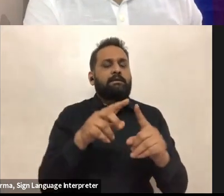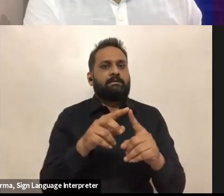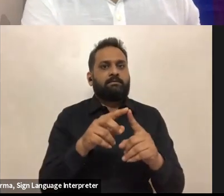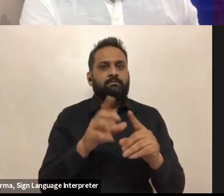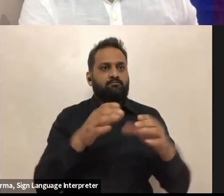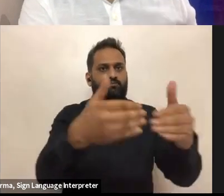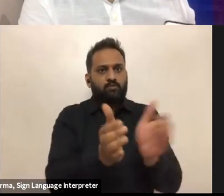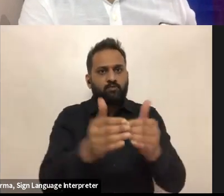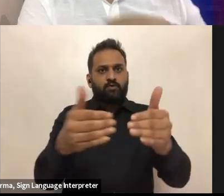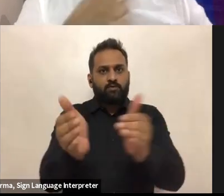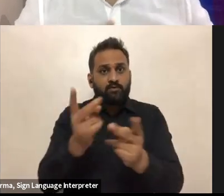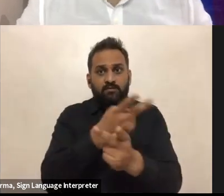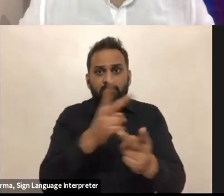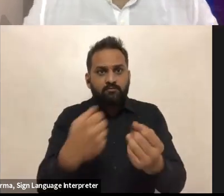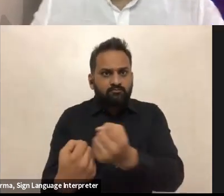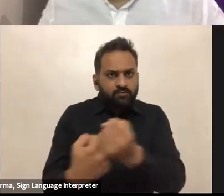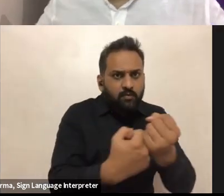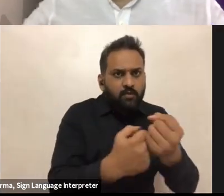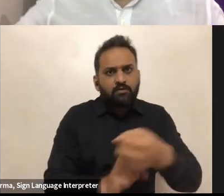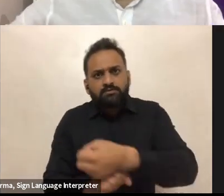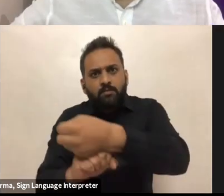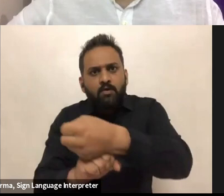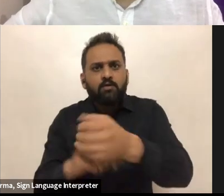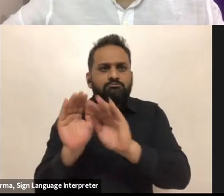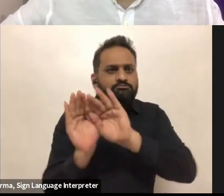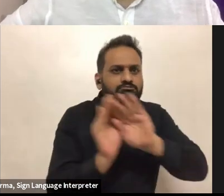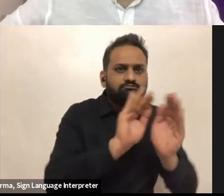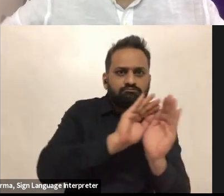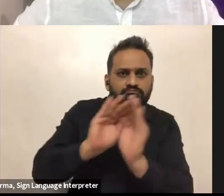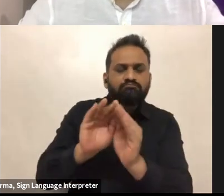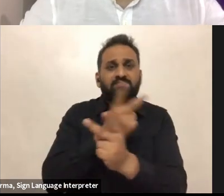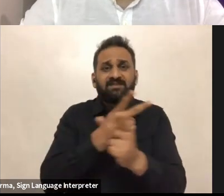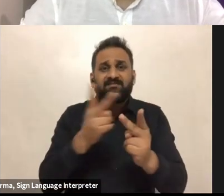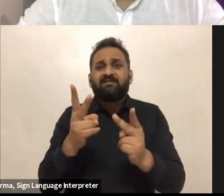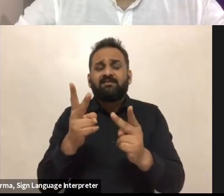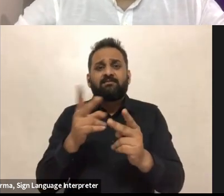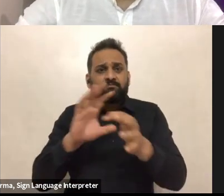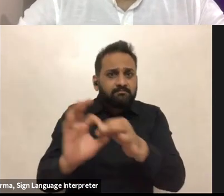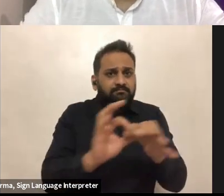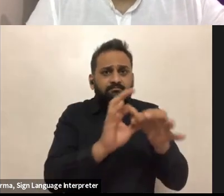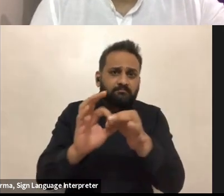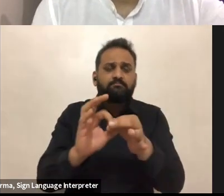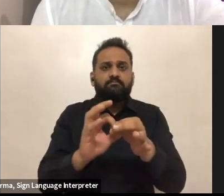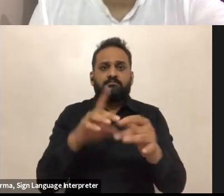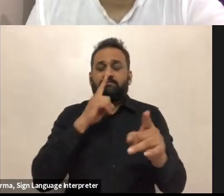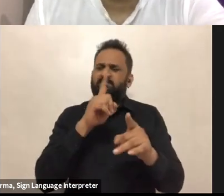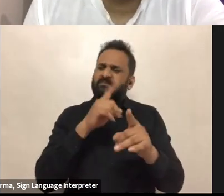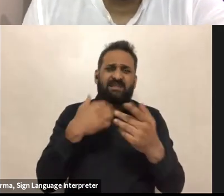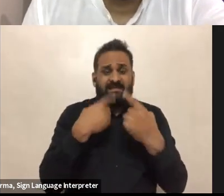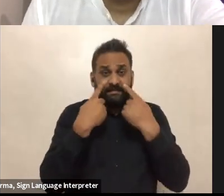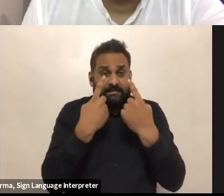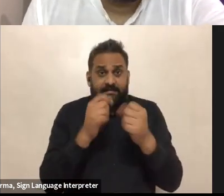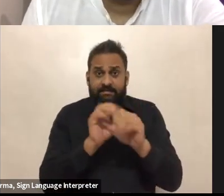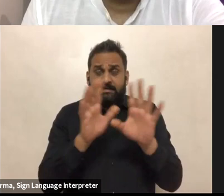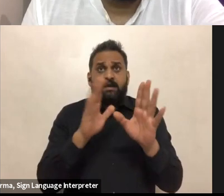communities are supporting each other through their intersection, and it's not come quite clear to me. So maybe a little further on